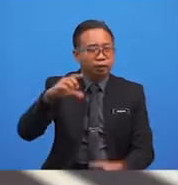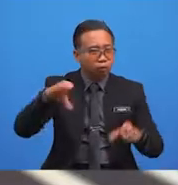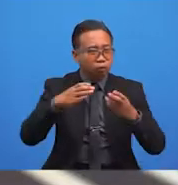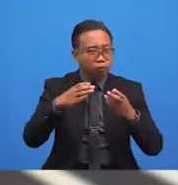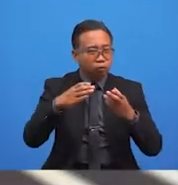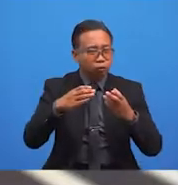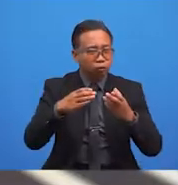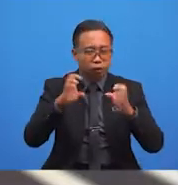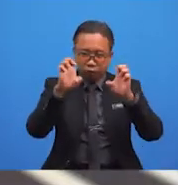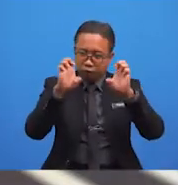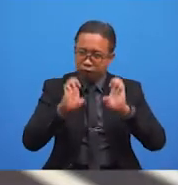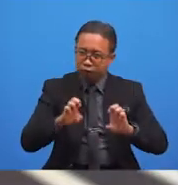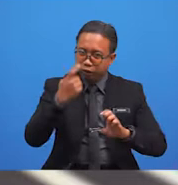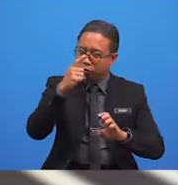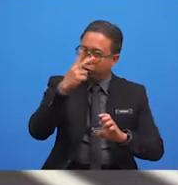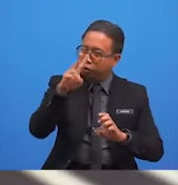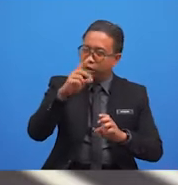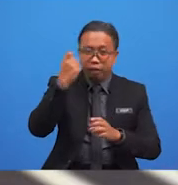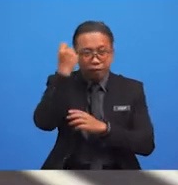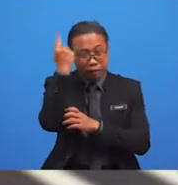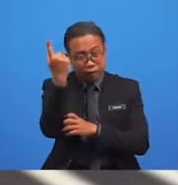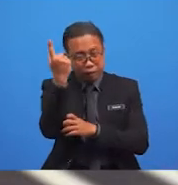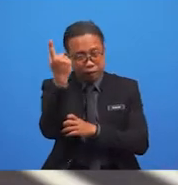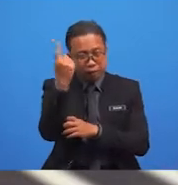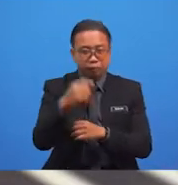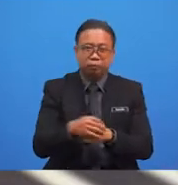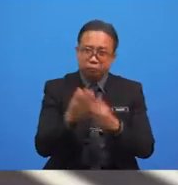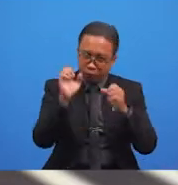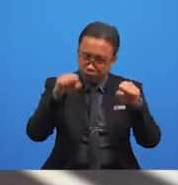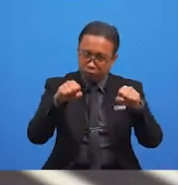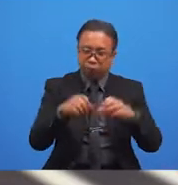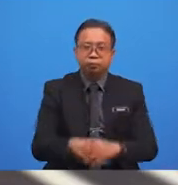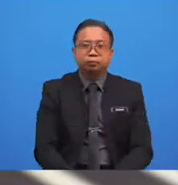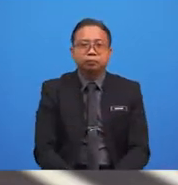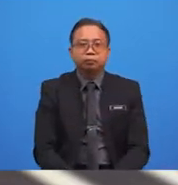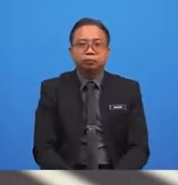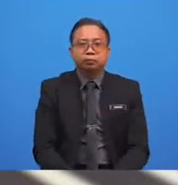Let's do some exercise to check your understanding, shall we?